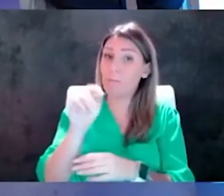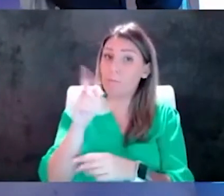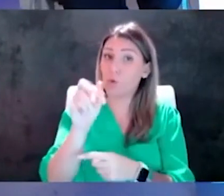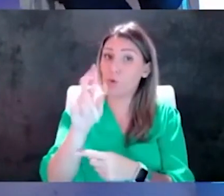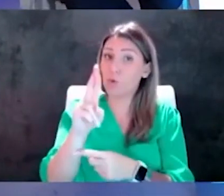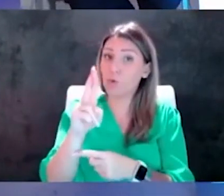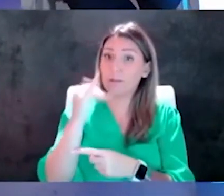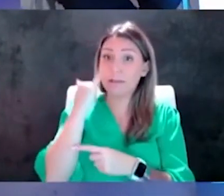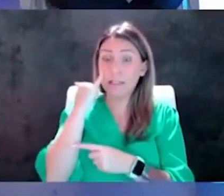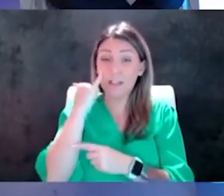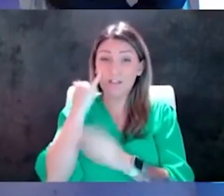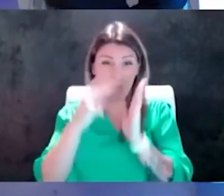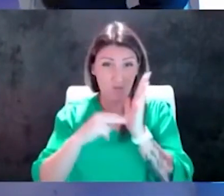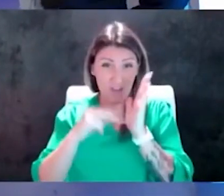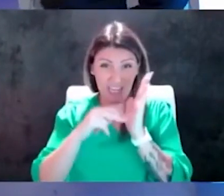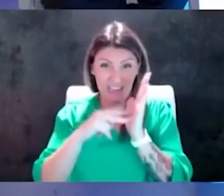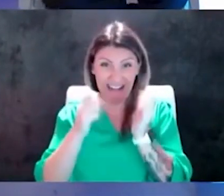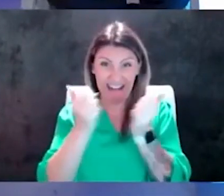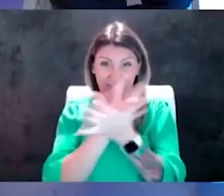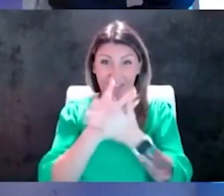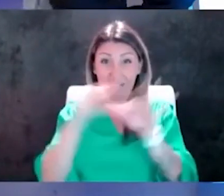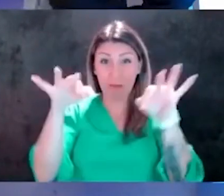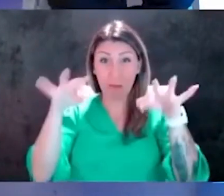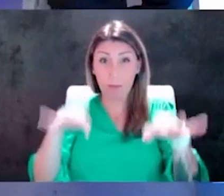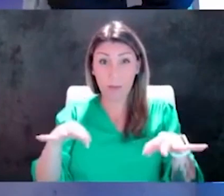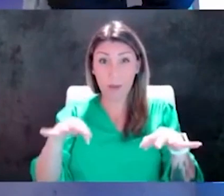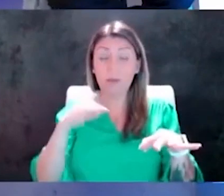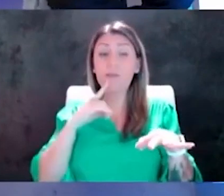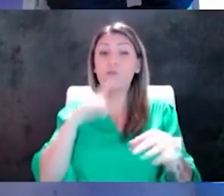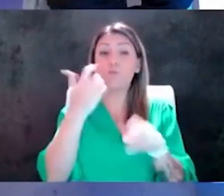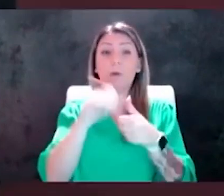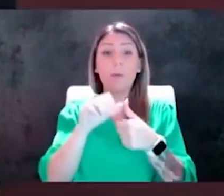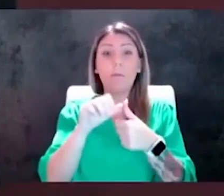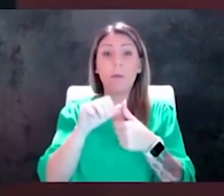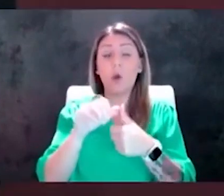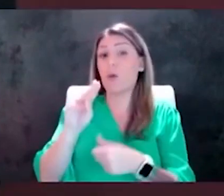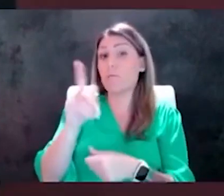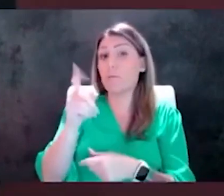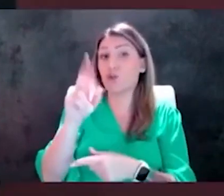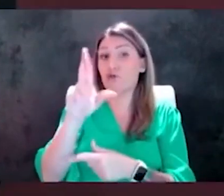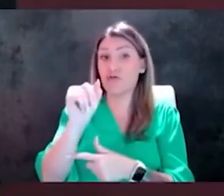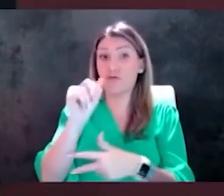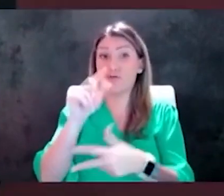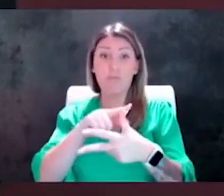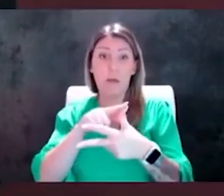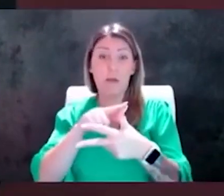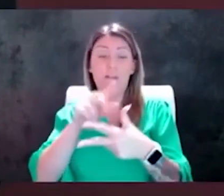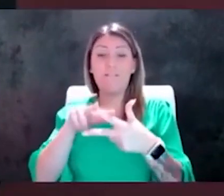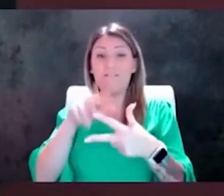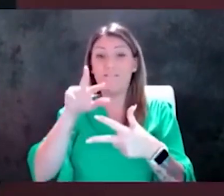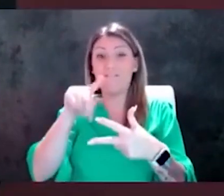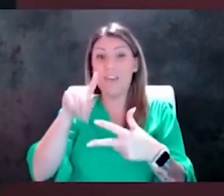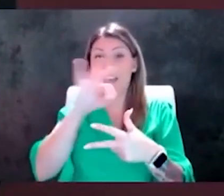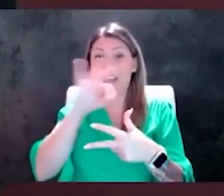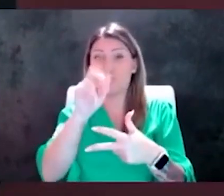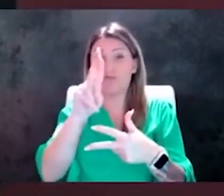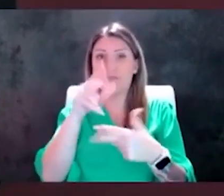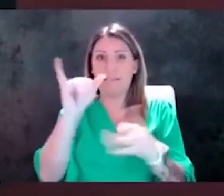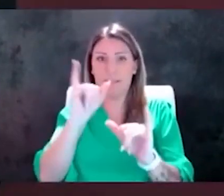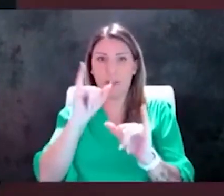print, remember that Moderna and Pfizer are still preventing severe hospitalization and death.